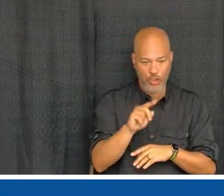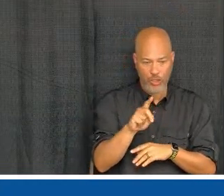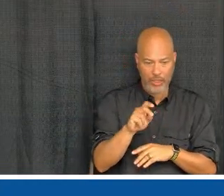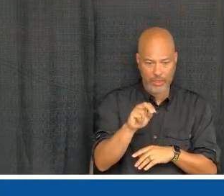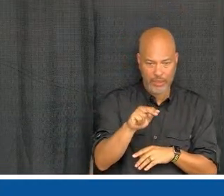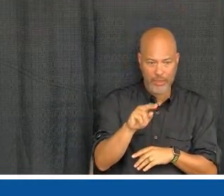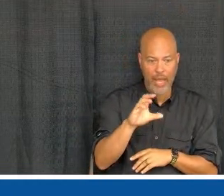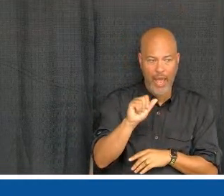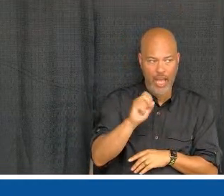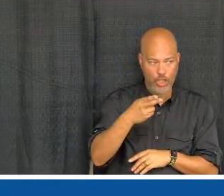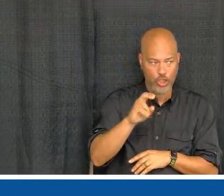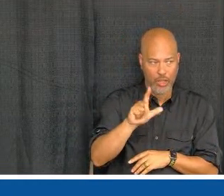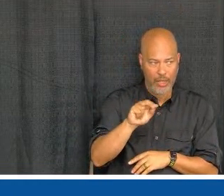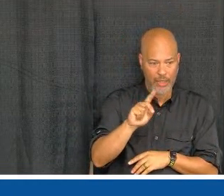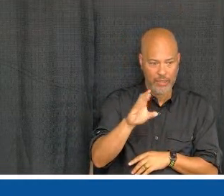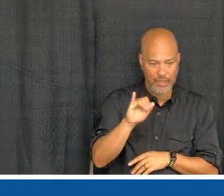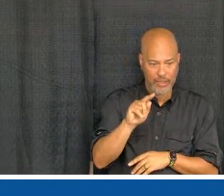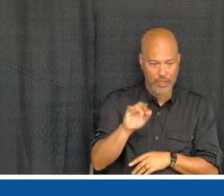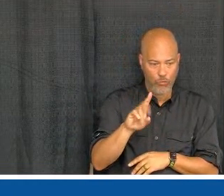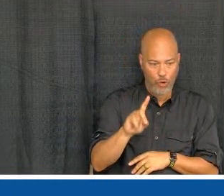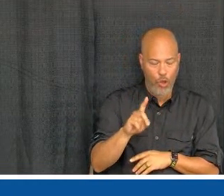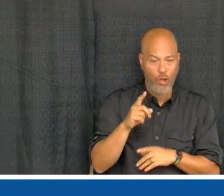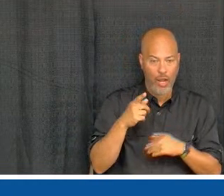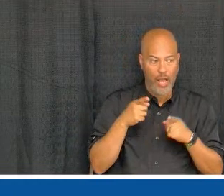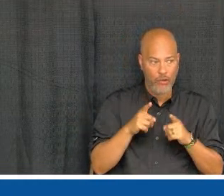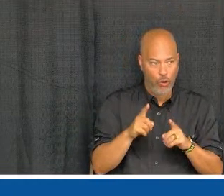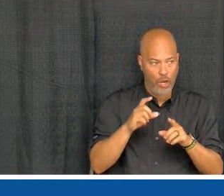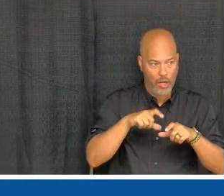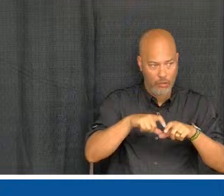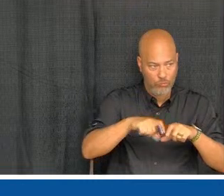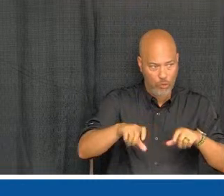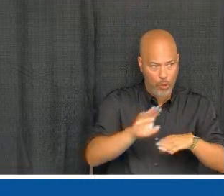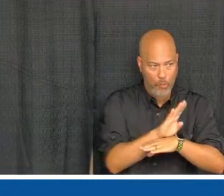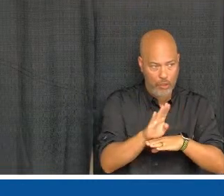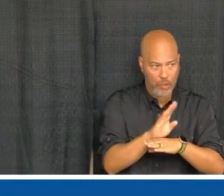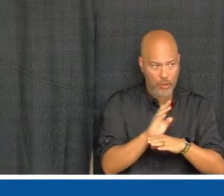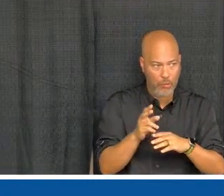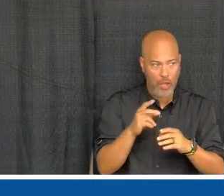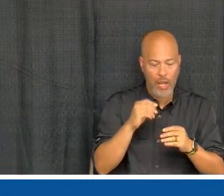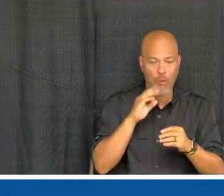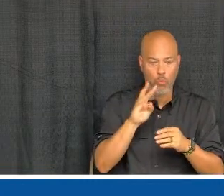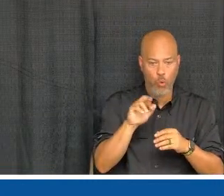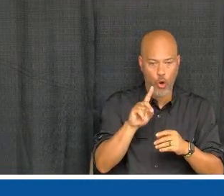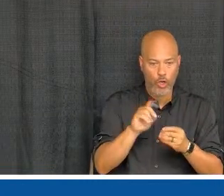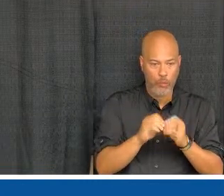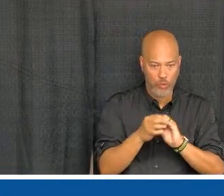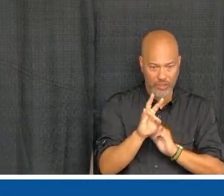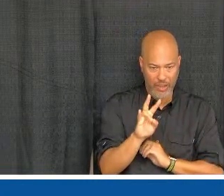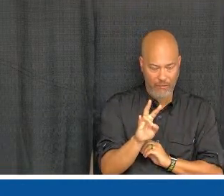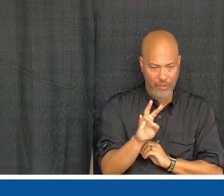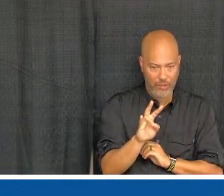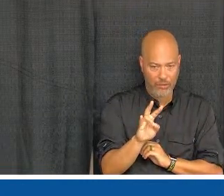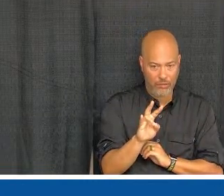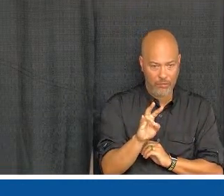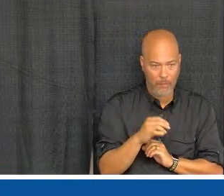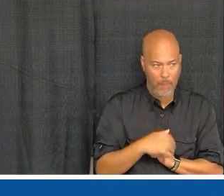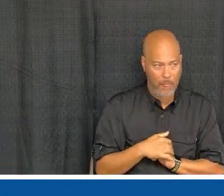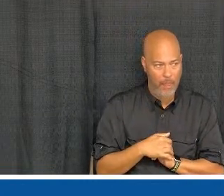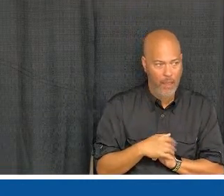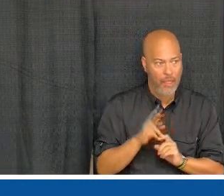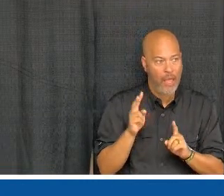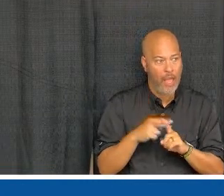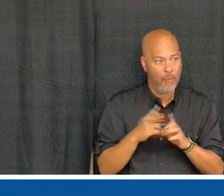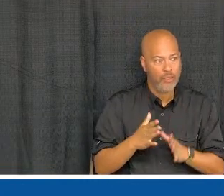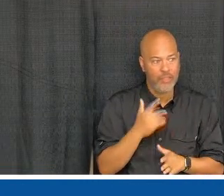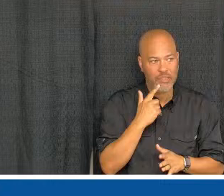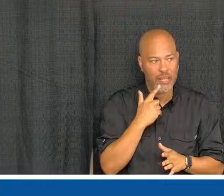Road. And it's an existing strip center commercial building. This is in Council Ward number 7. The applicant's statement